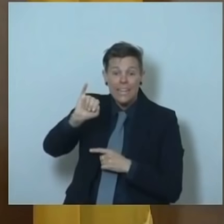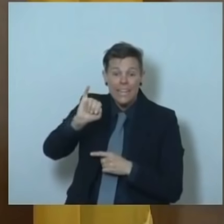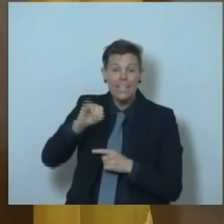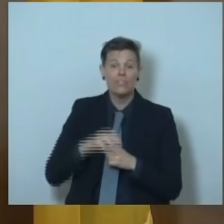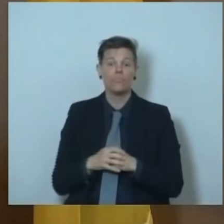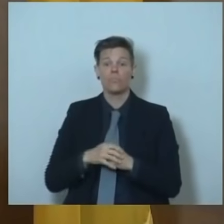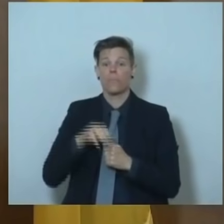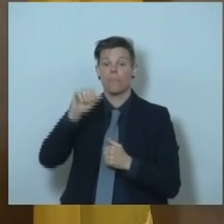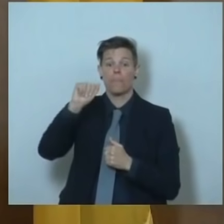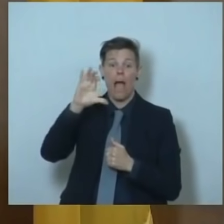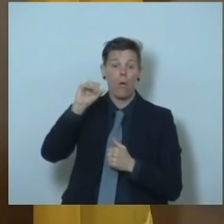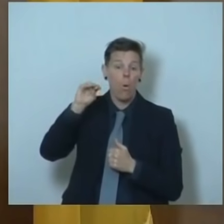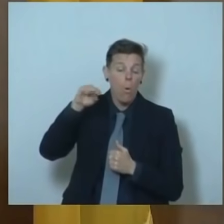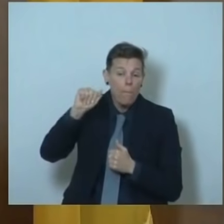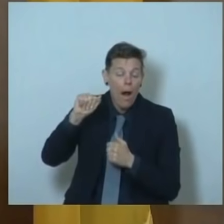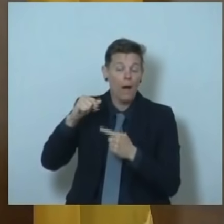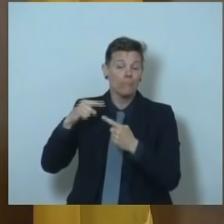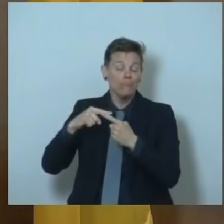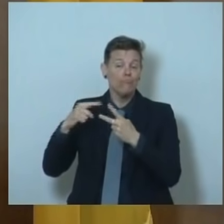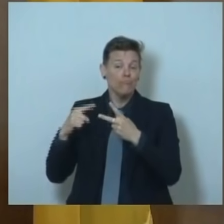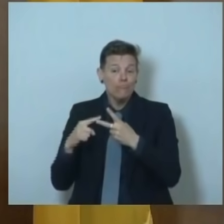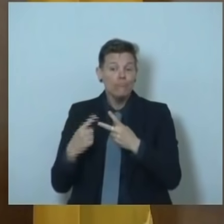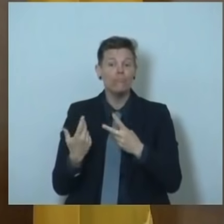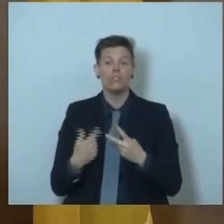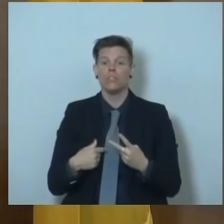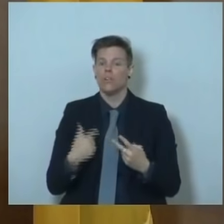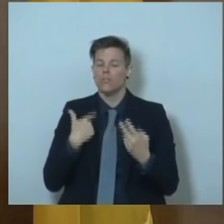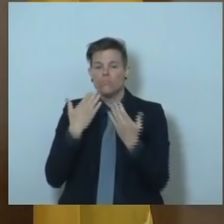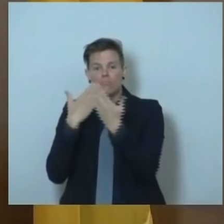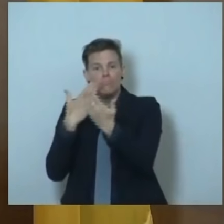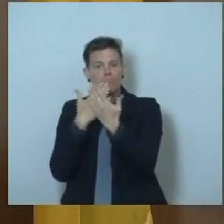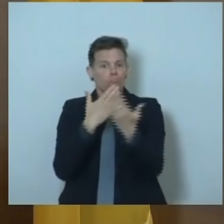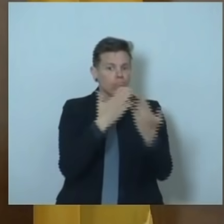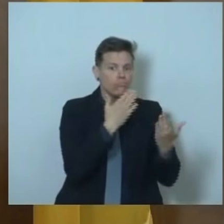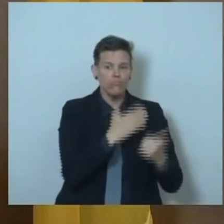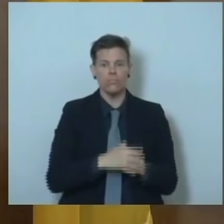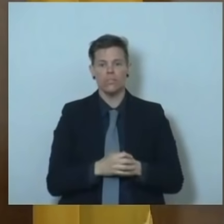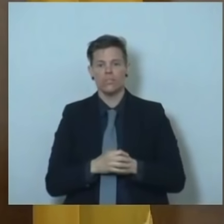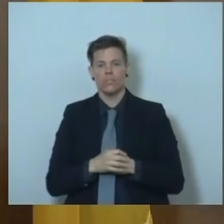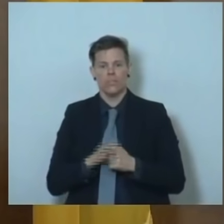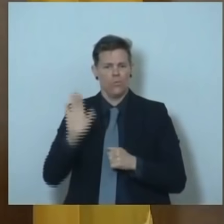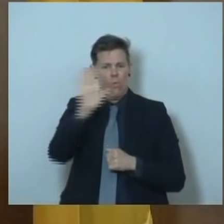as examples of incredible dedicated leadership, all aimed